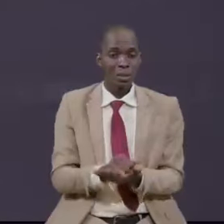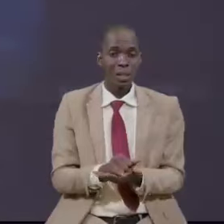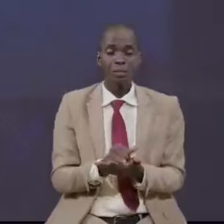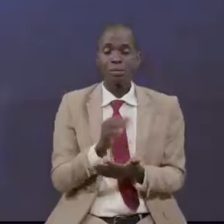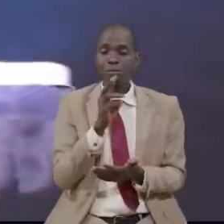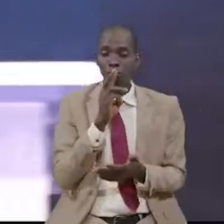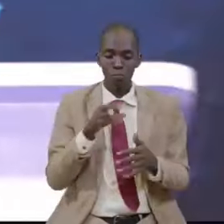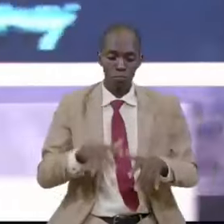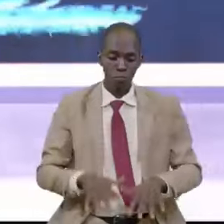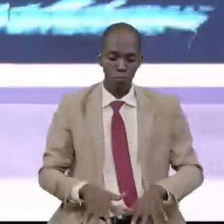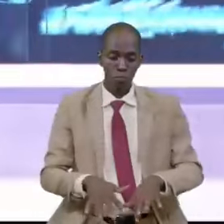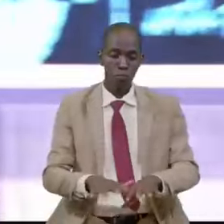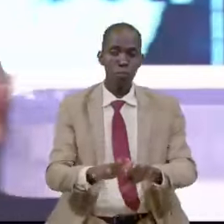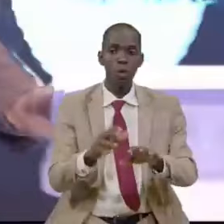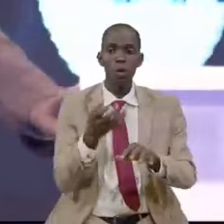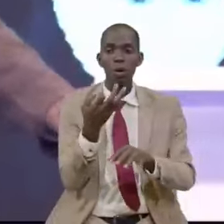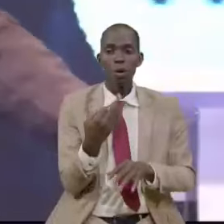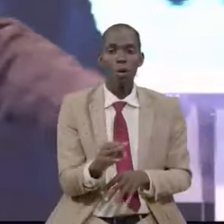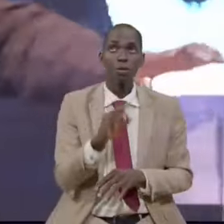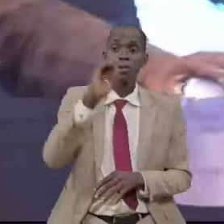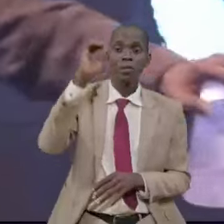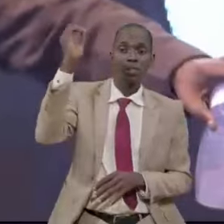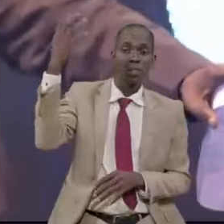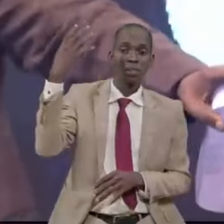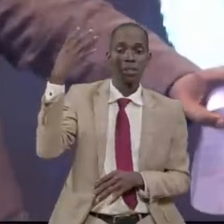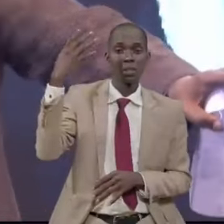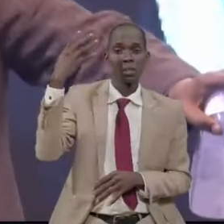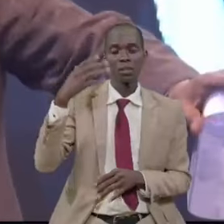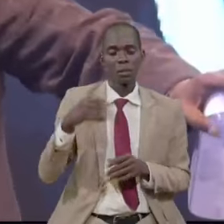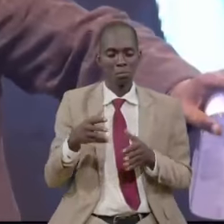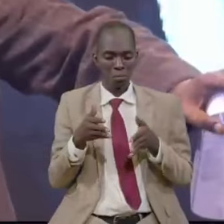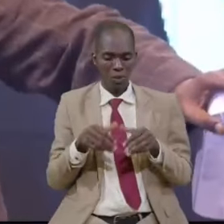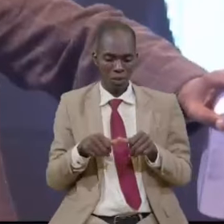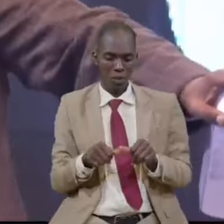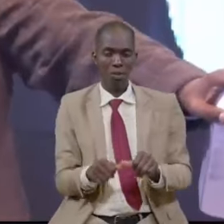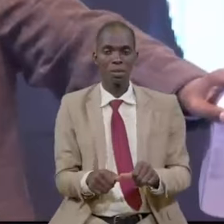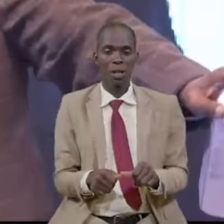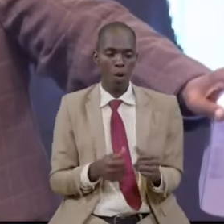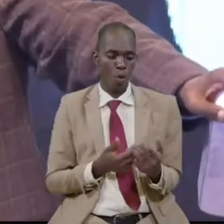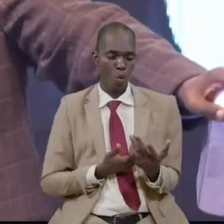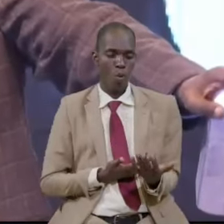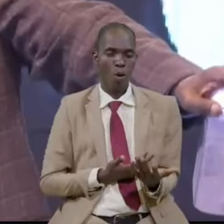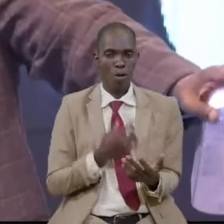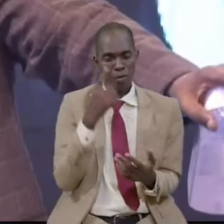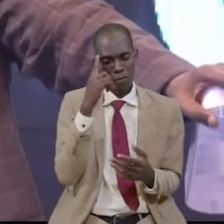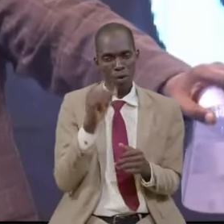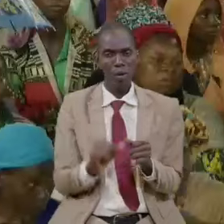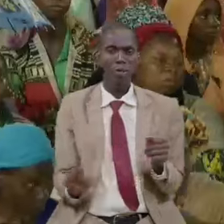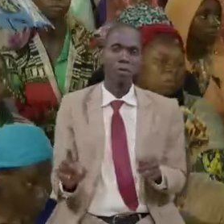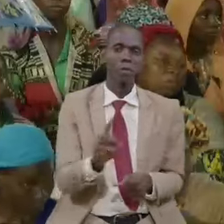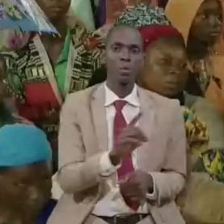grace remains and abides waiting for everyone. You